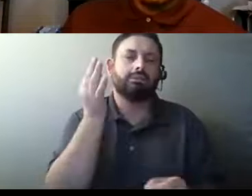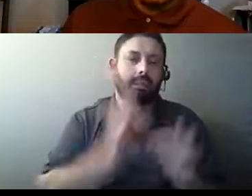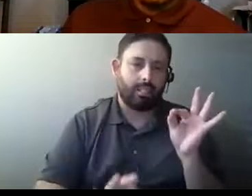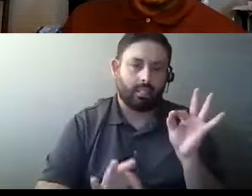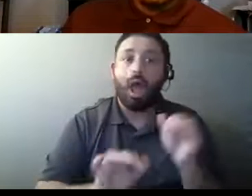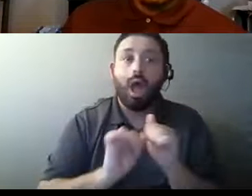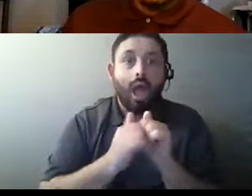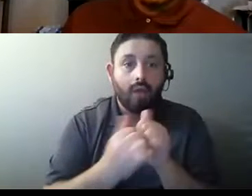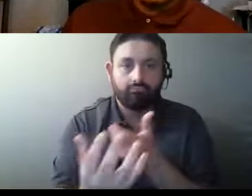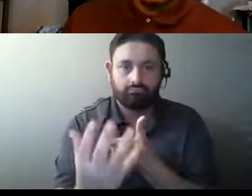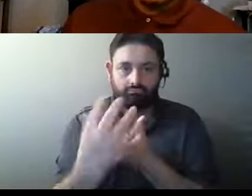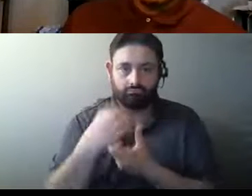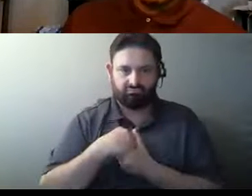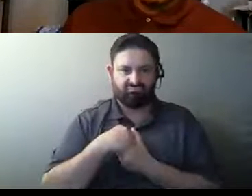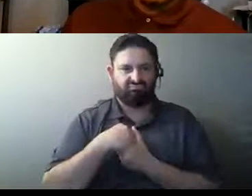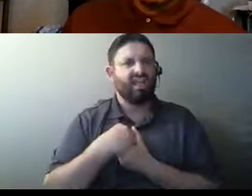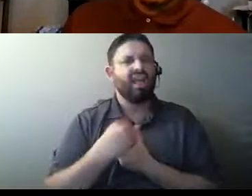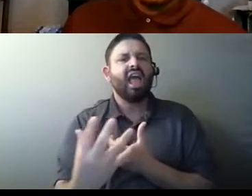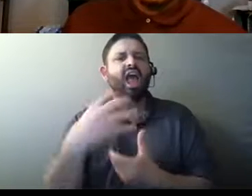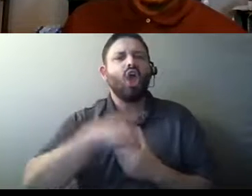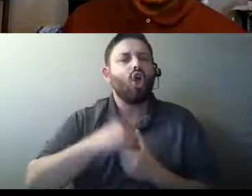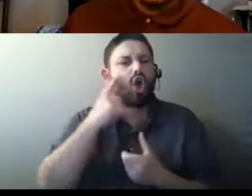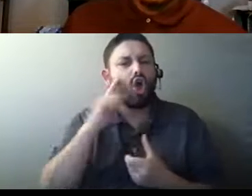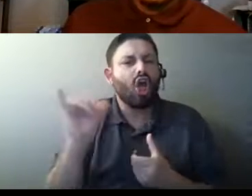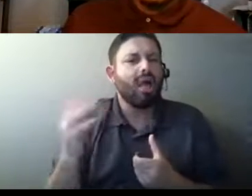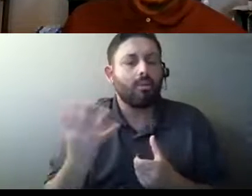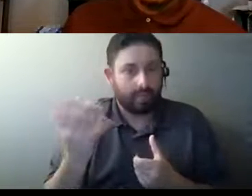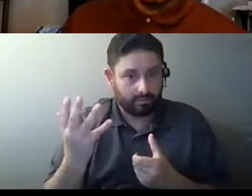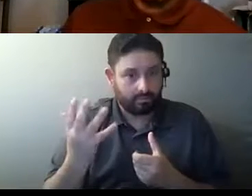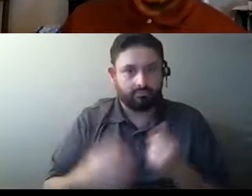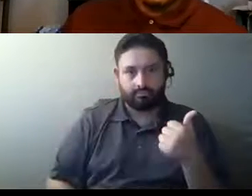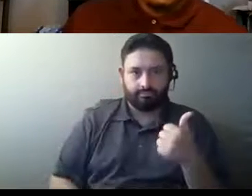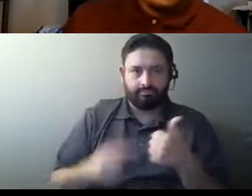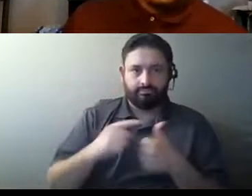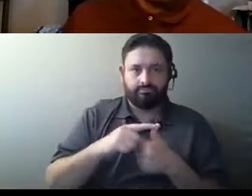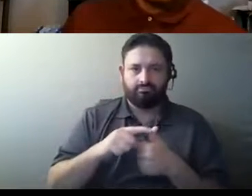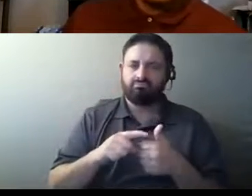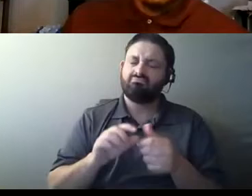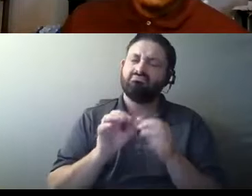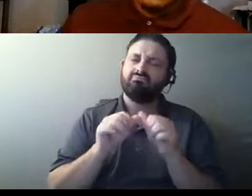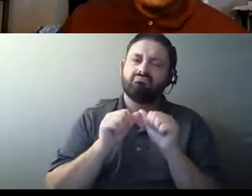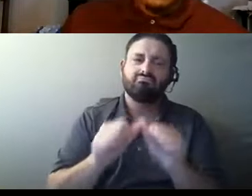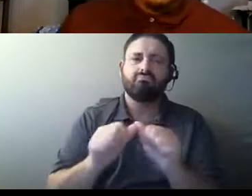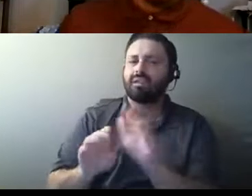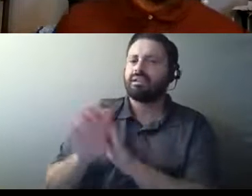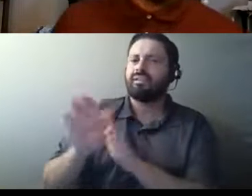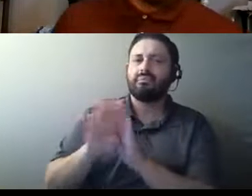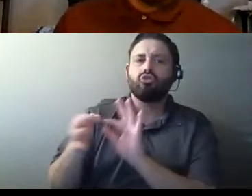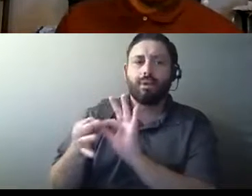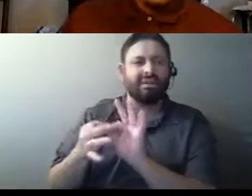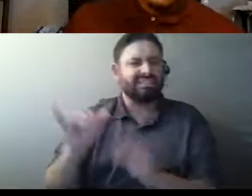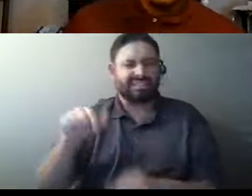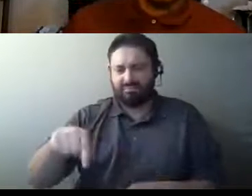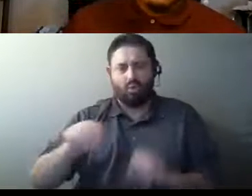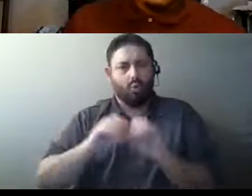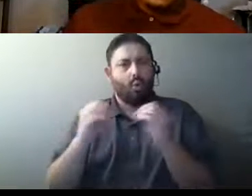inclusion. And what does inclusion look like? It looks like, number one, continuing developing those relationships with organizations like this, as